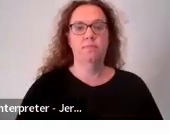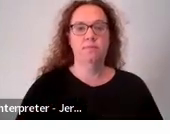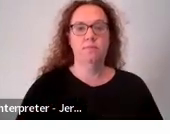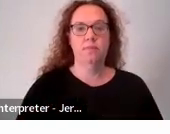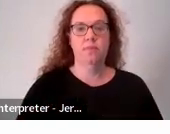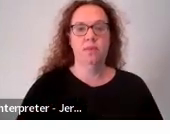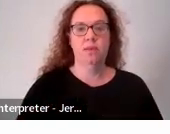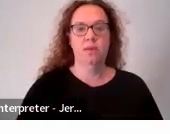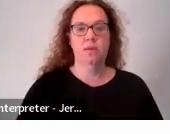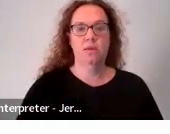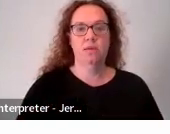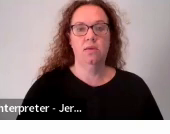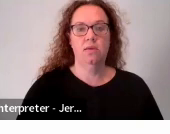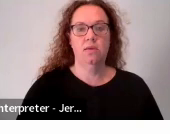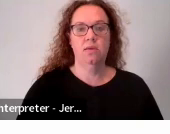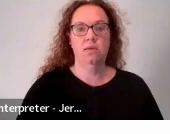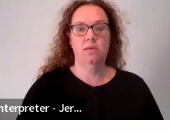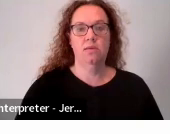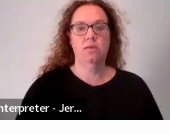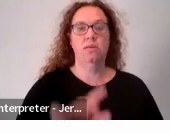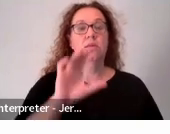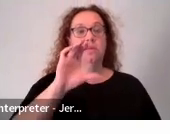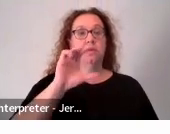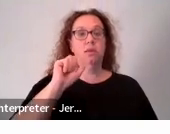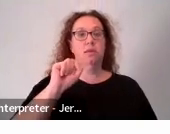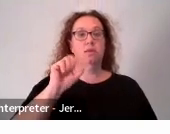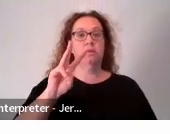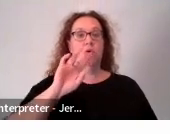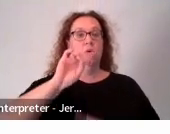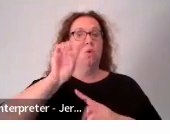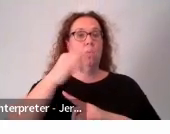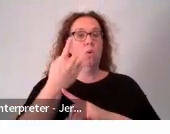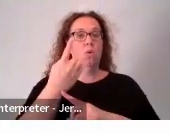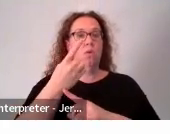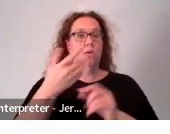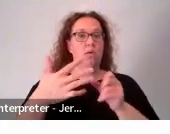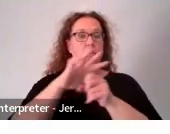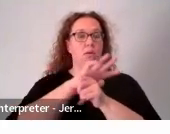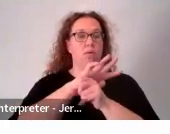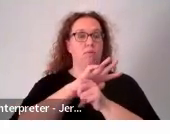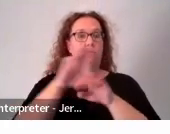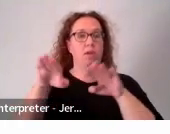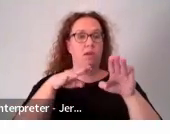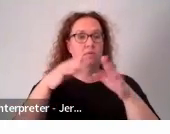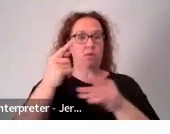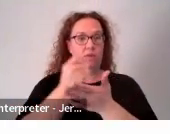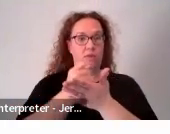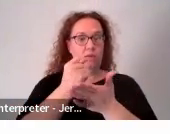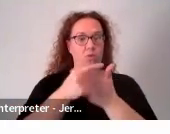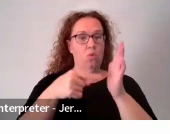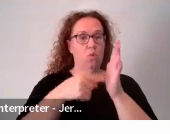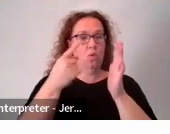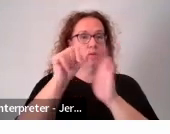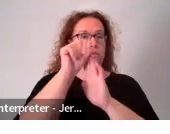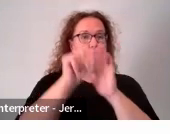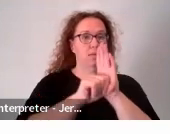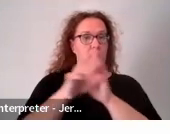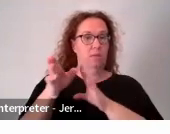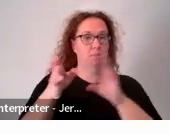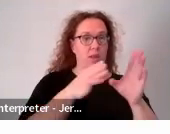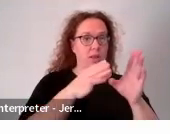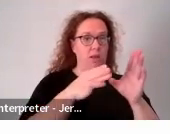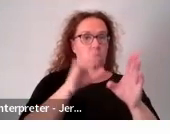The CSW would only cover behavior therapy once state plan or EPSDT allowance